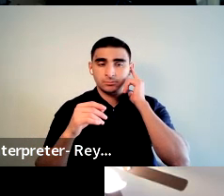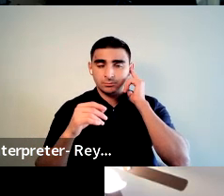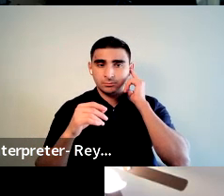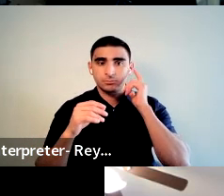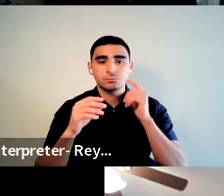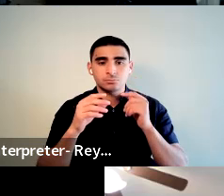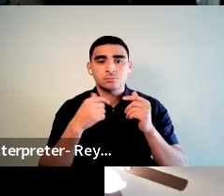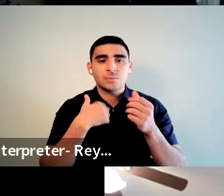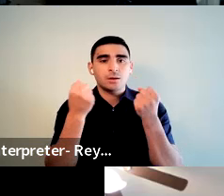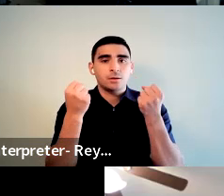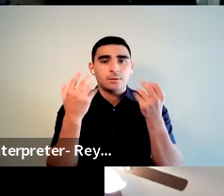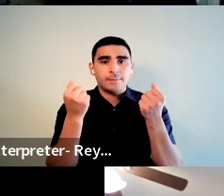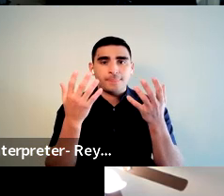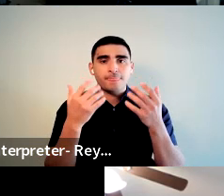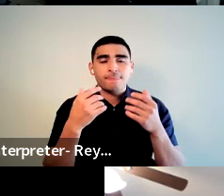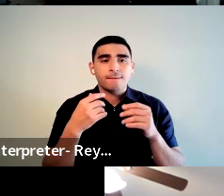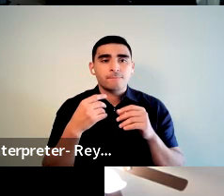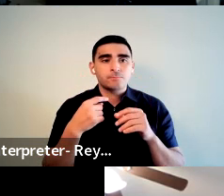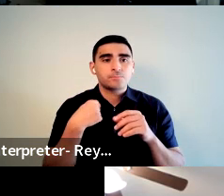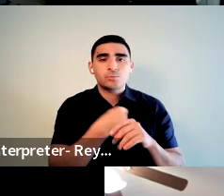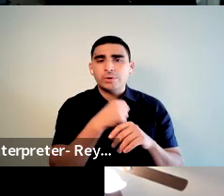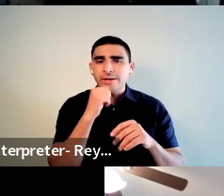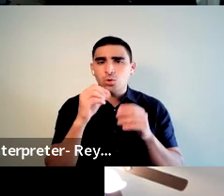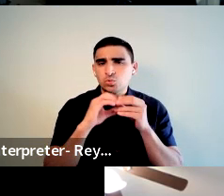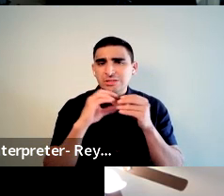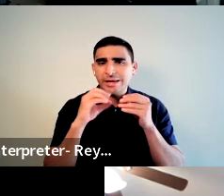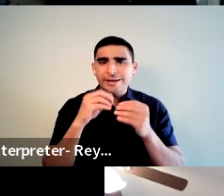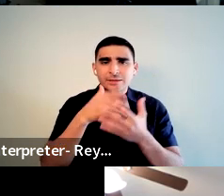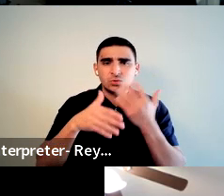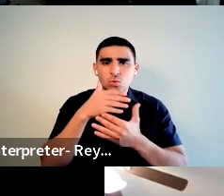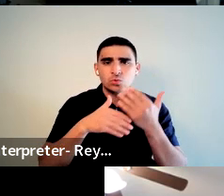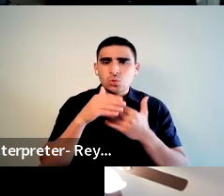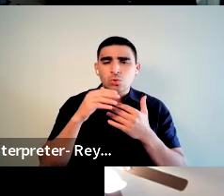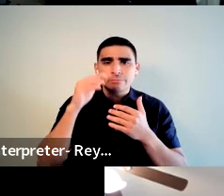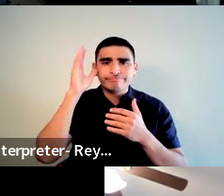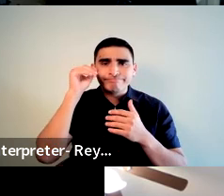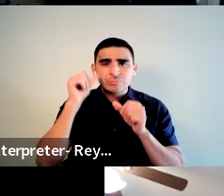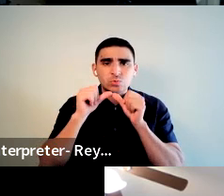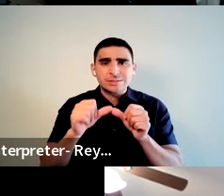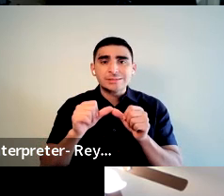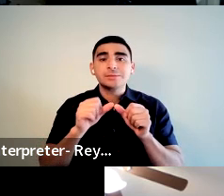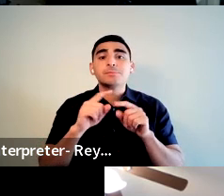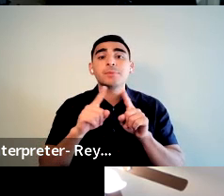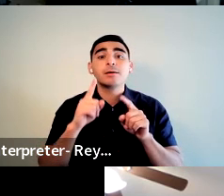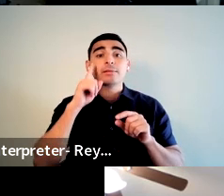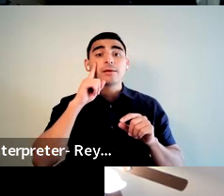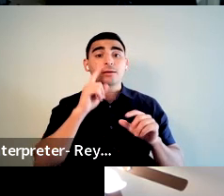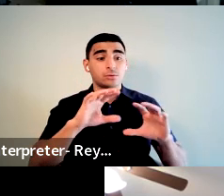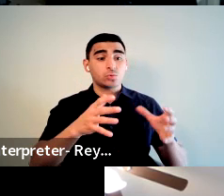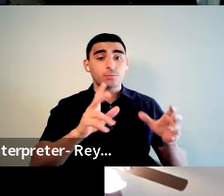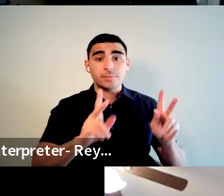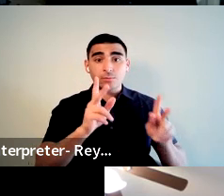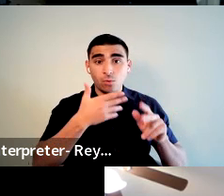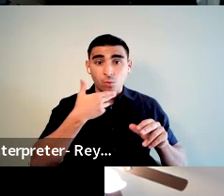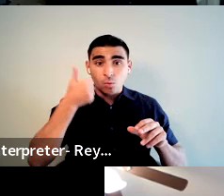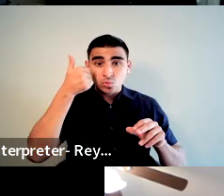this, we realize we never say social resiliency, but when we're talking about the older population and